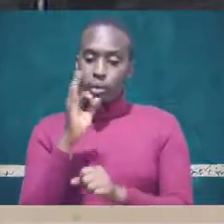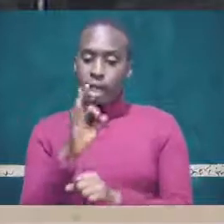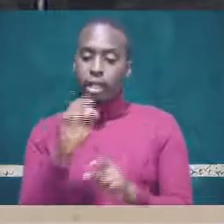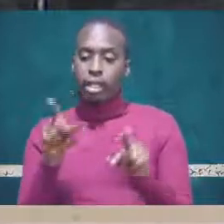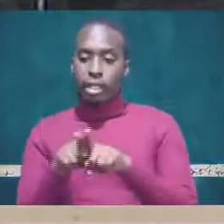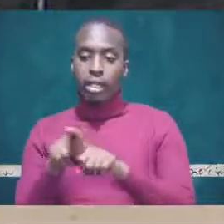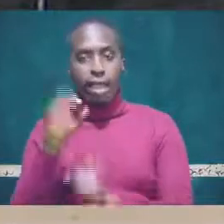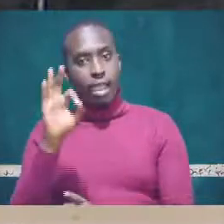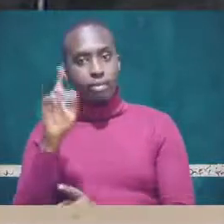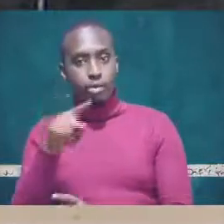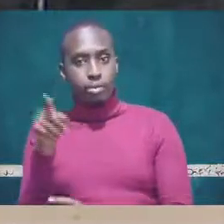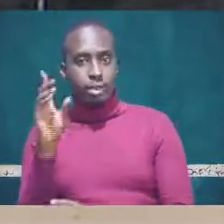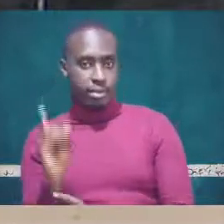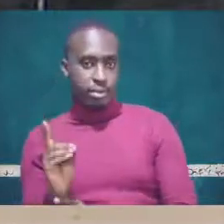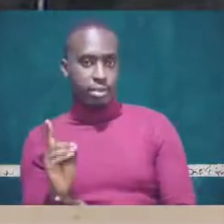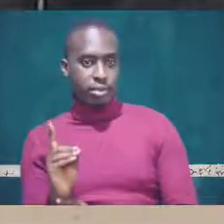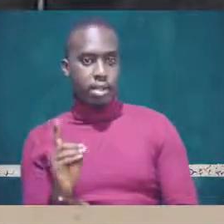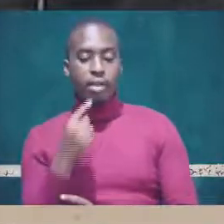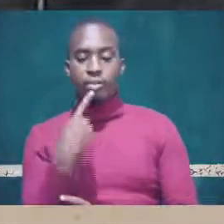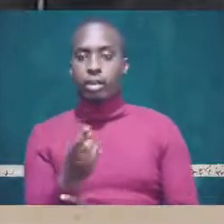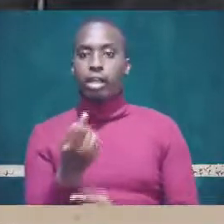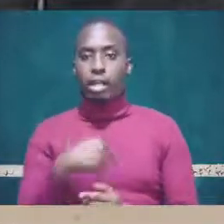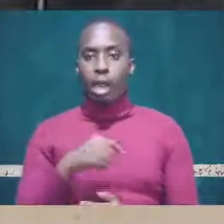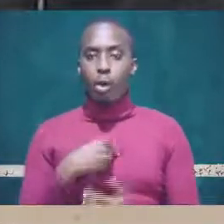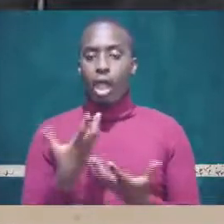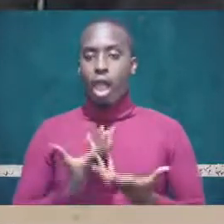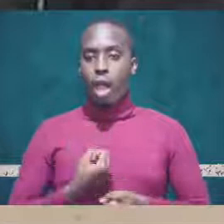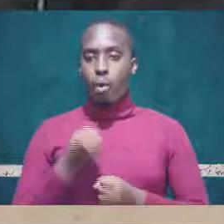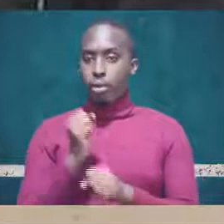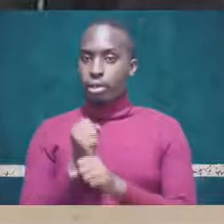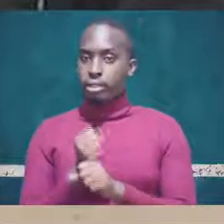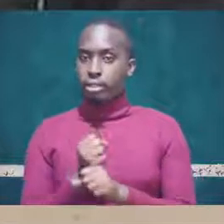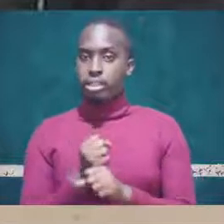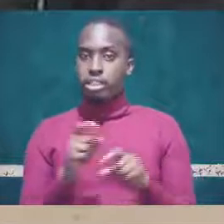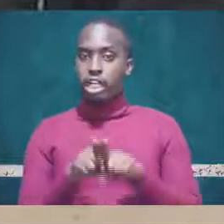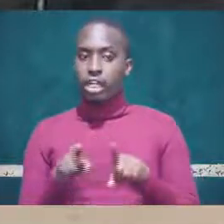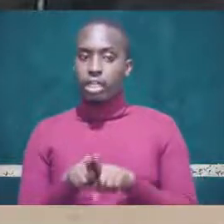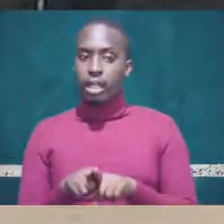distance. Only that here our force now is going to be thrust,